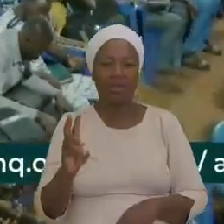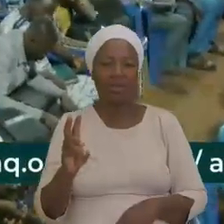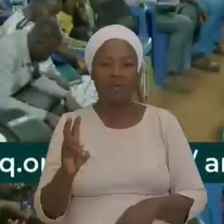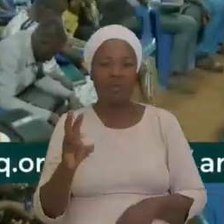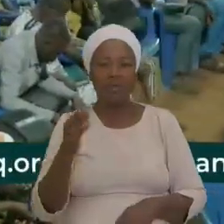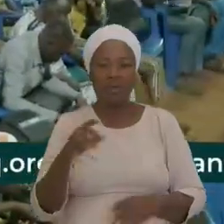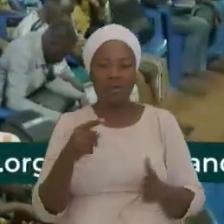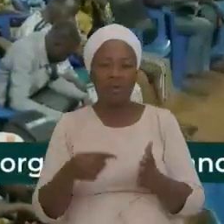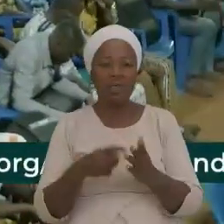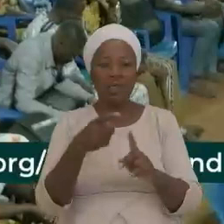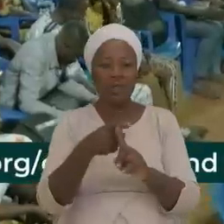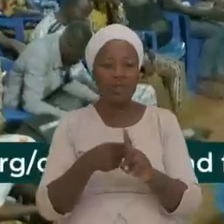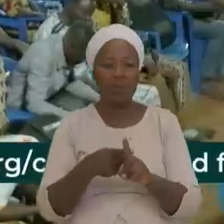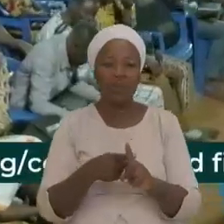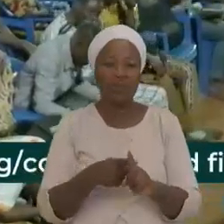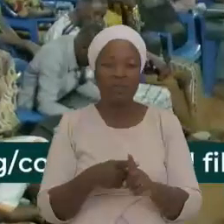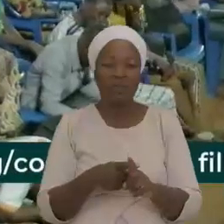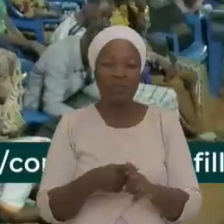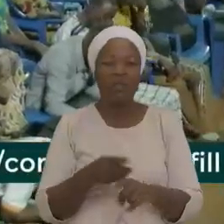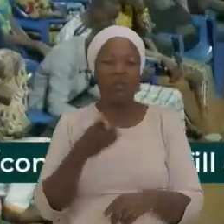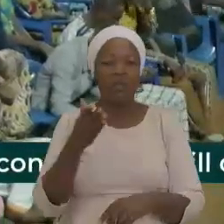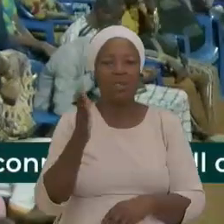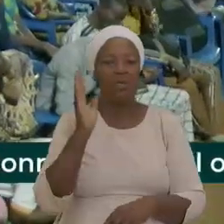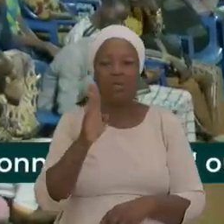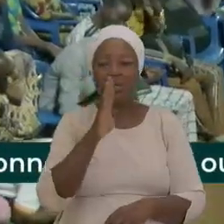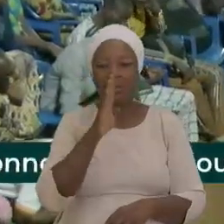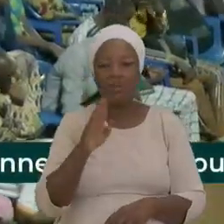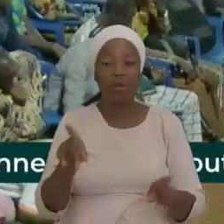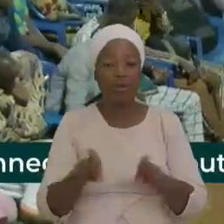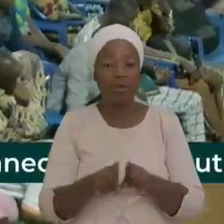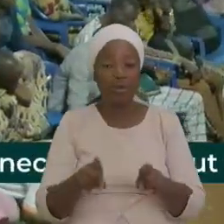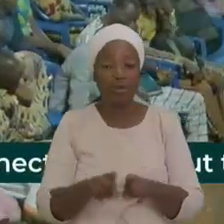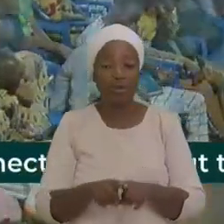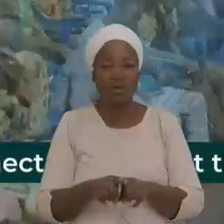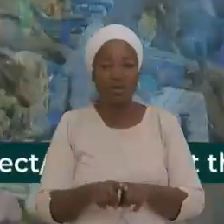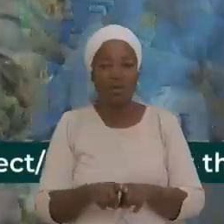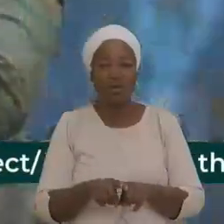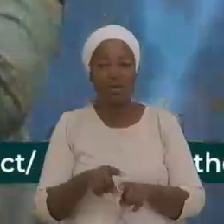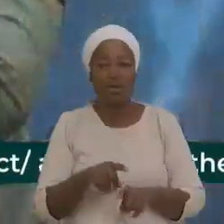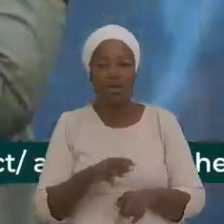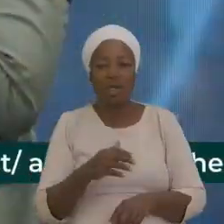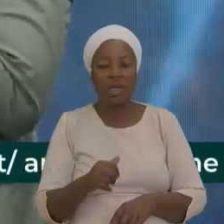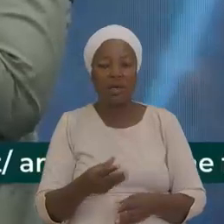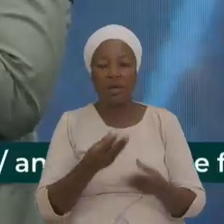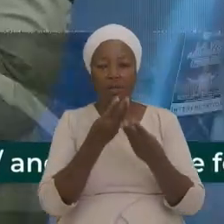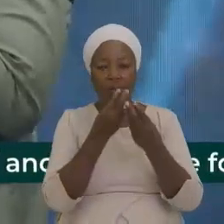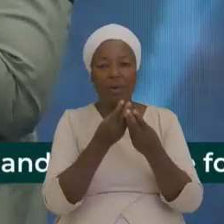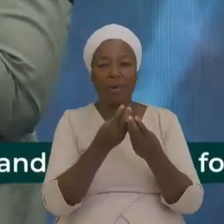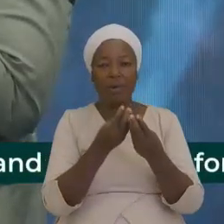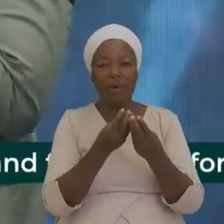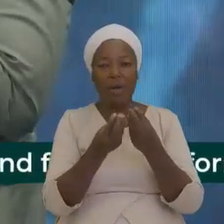There will be also a banquet in all our churches